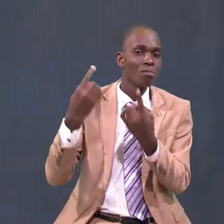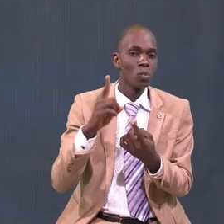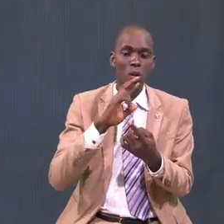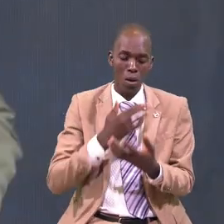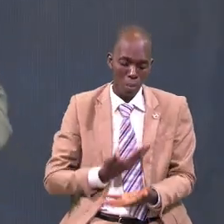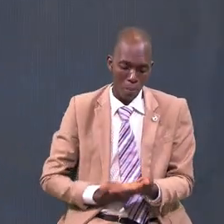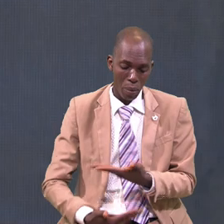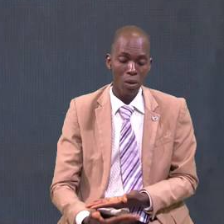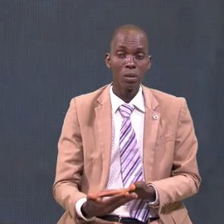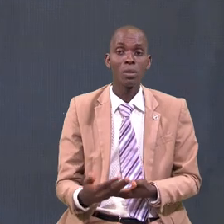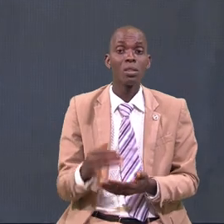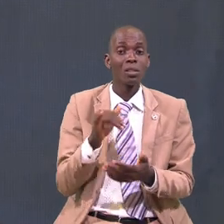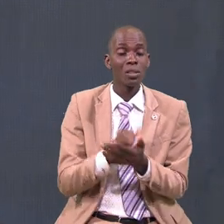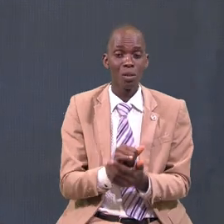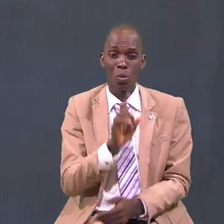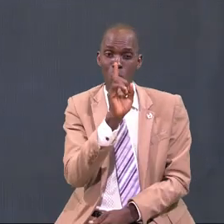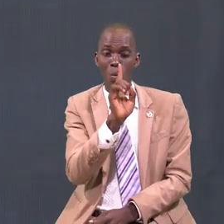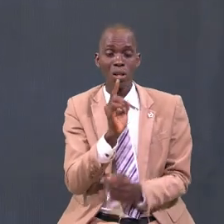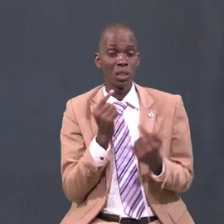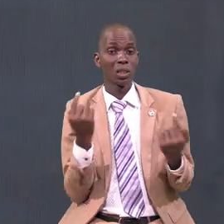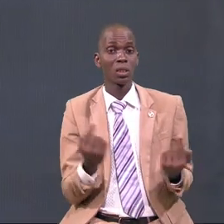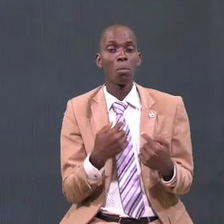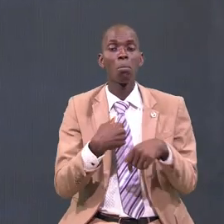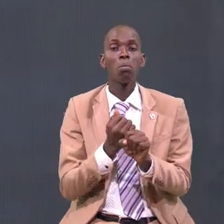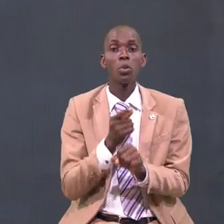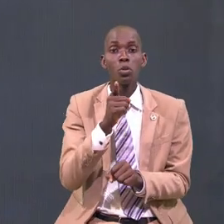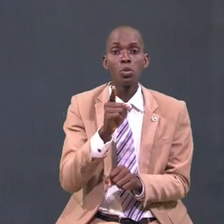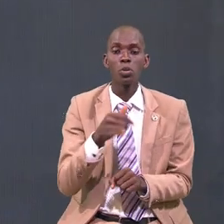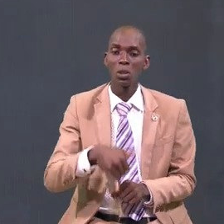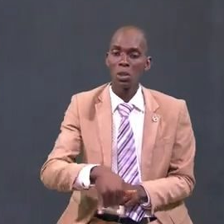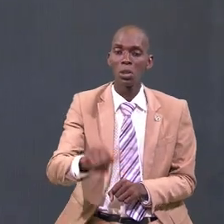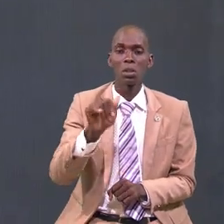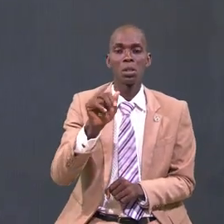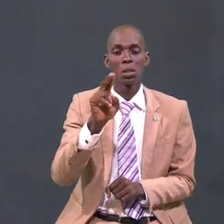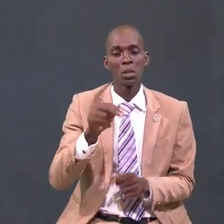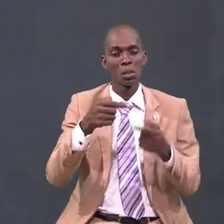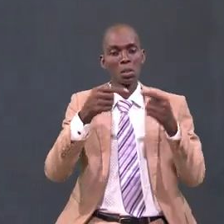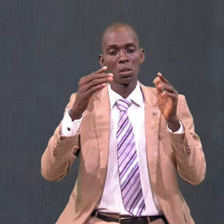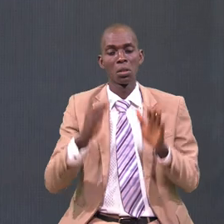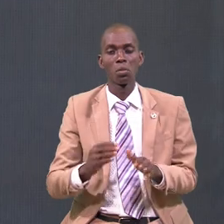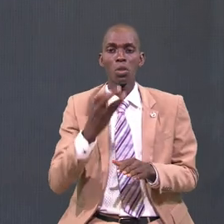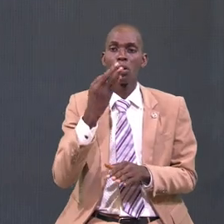that single sin makes you an enemy of the Holy God.